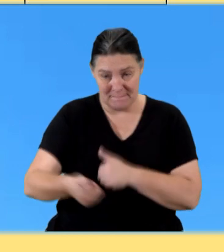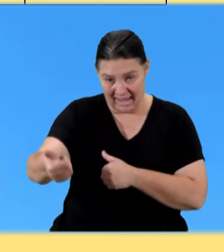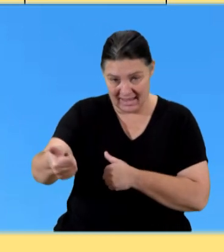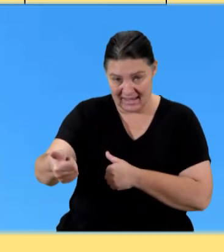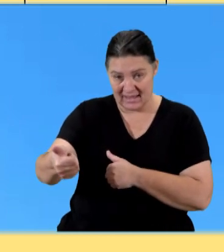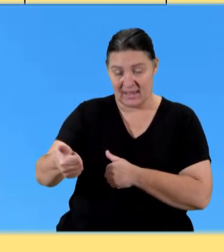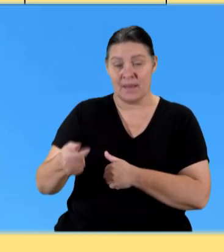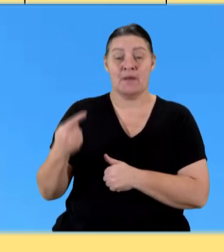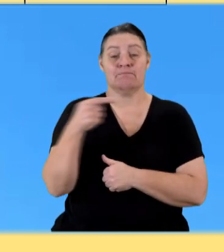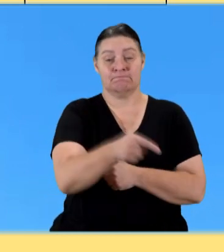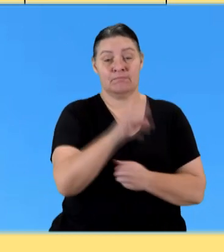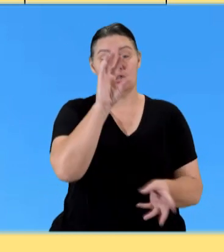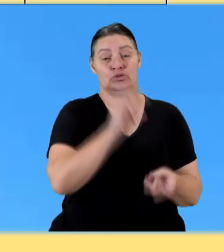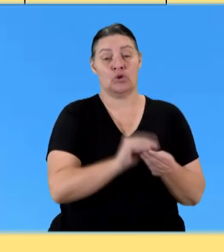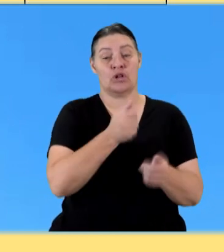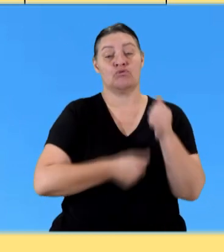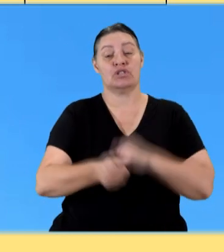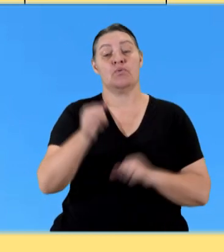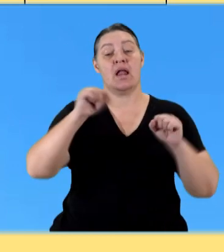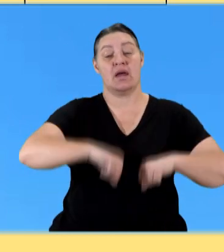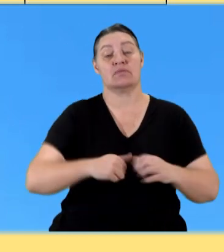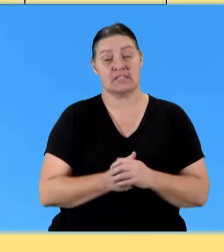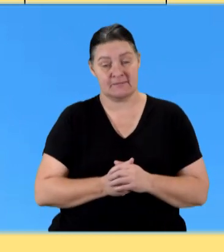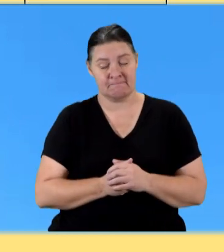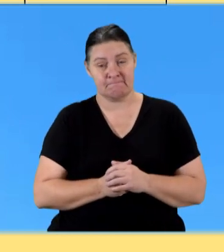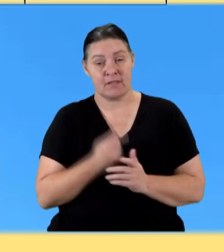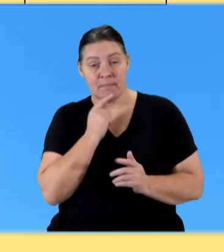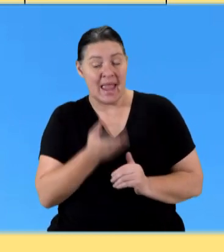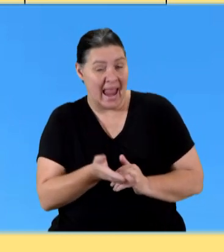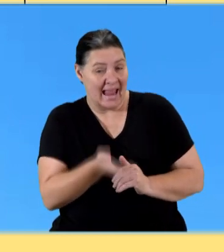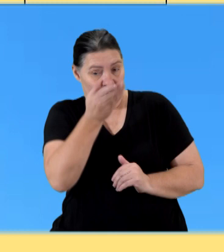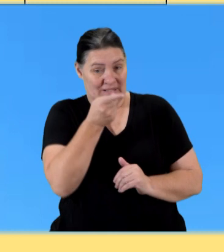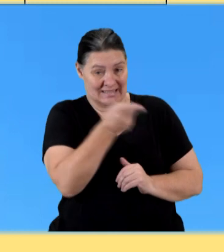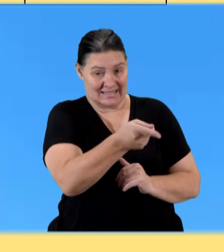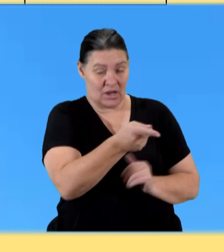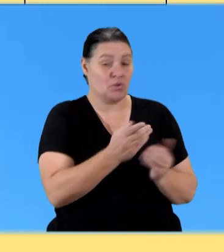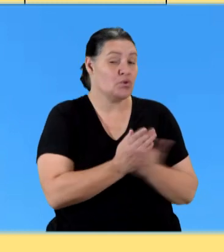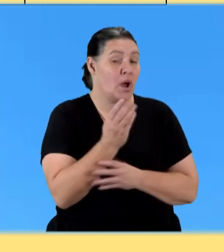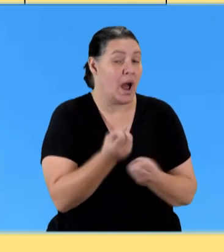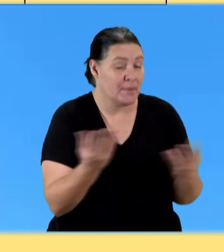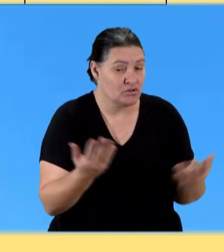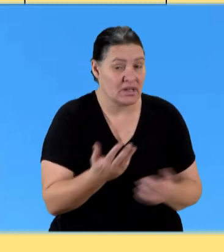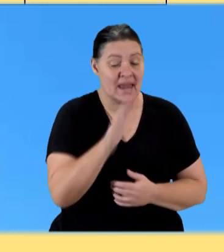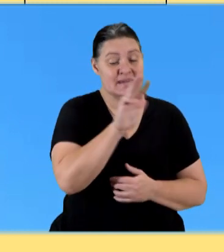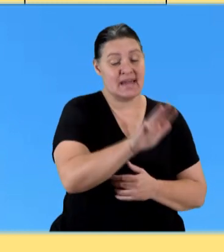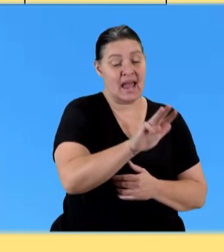returned, I come now to my total returns and allowances. I'm going to increase that amount